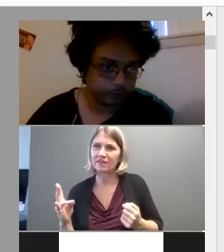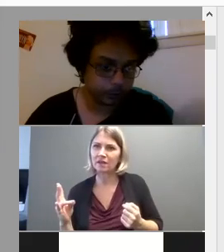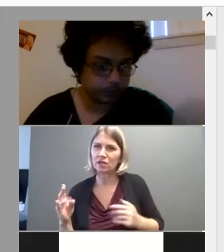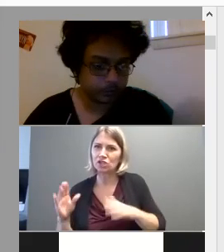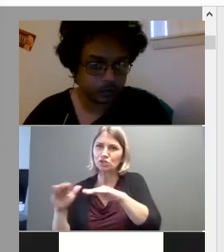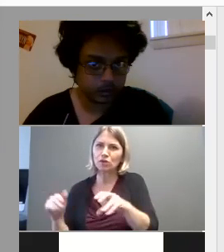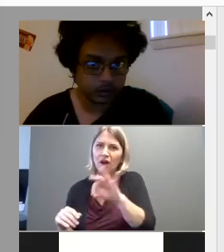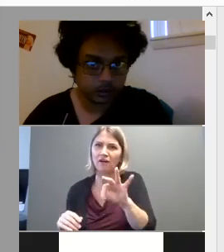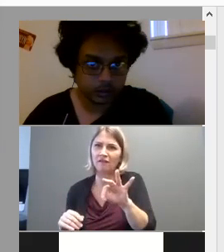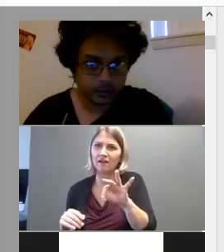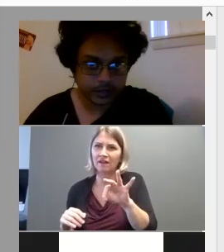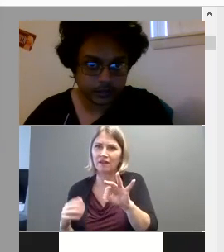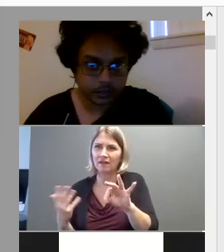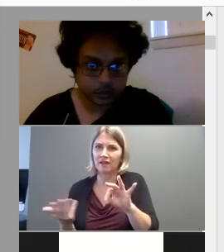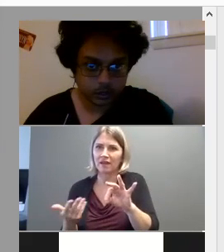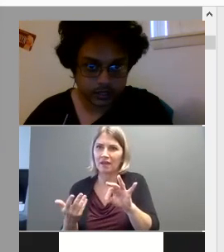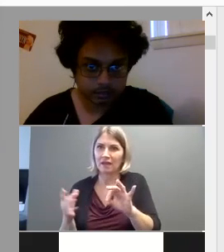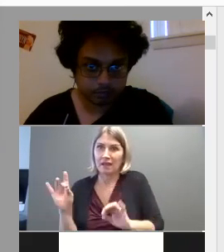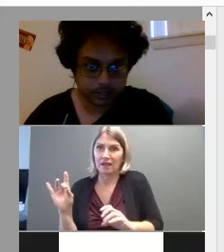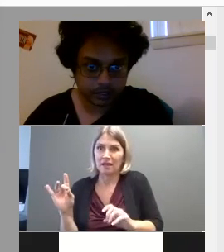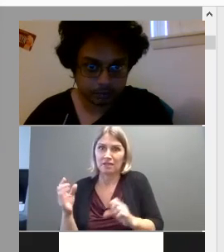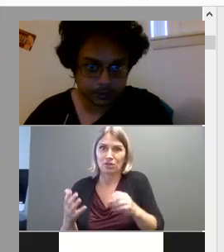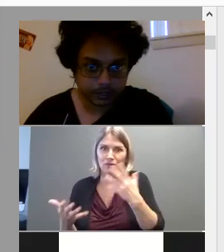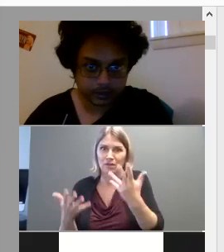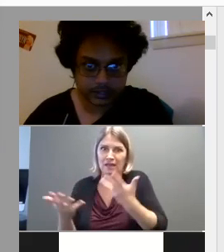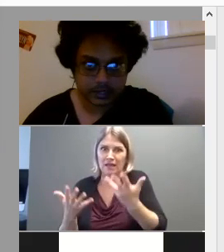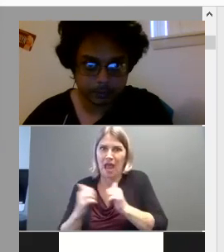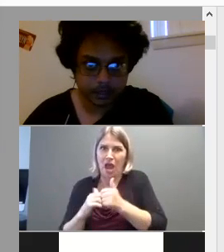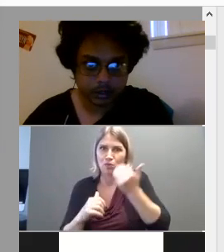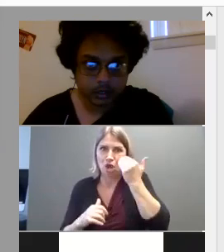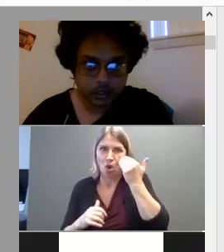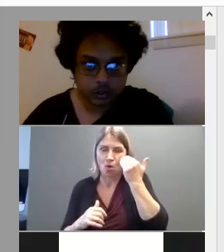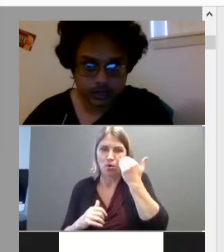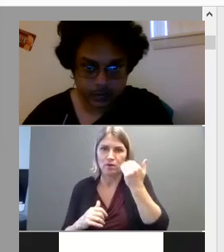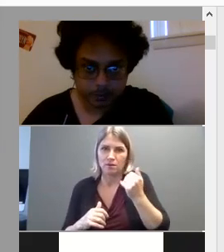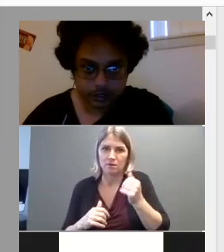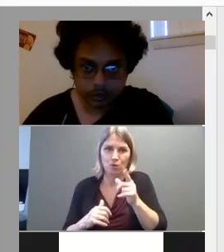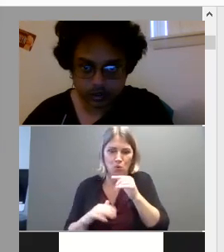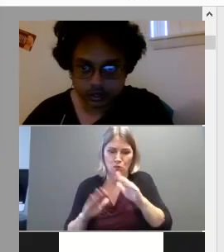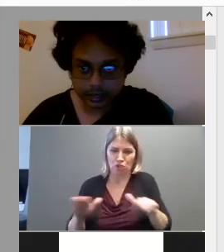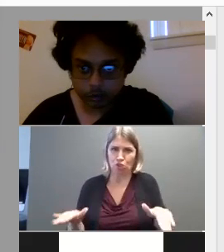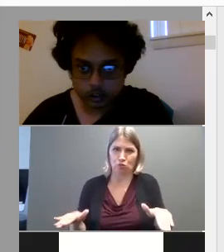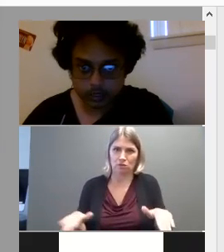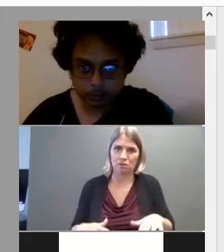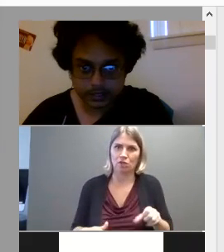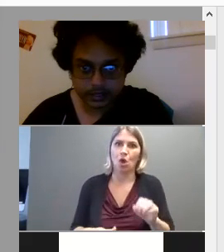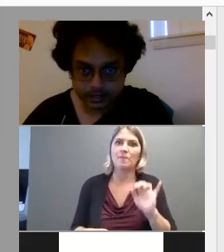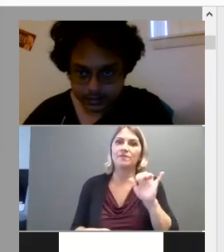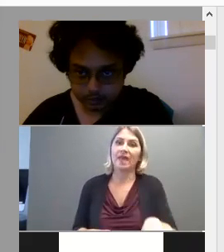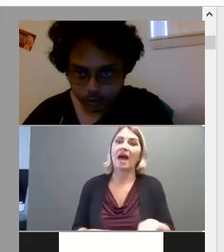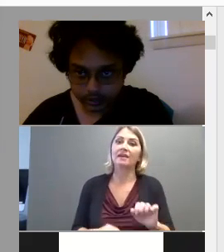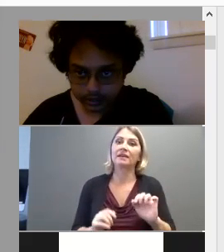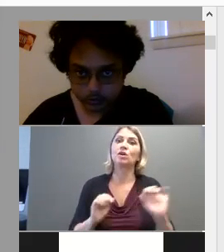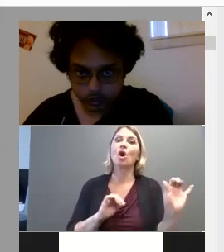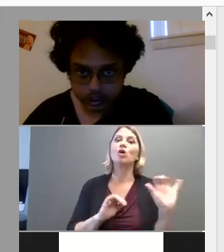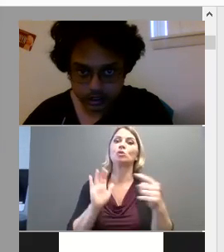2, right? So let's bring up another example here. So this particular thing can also be represented as,